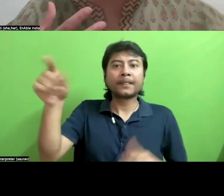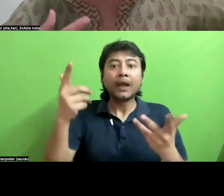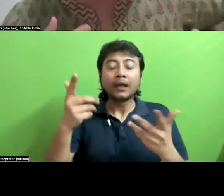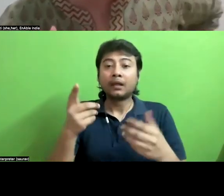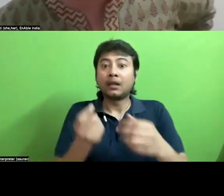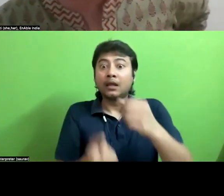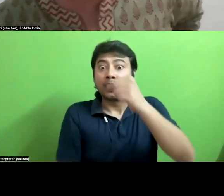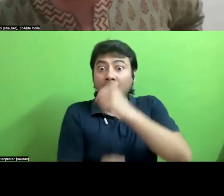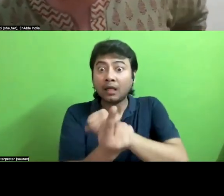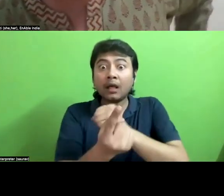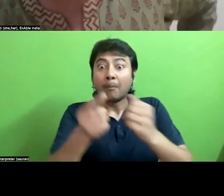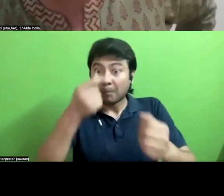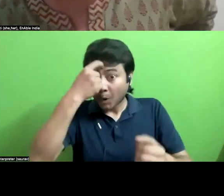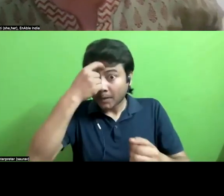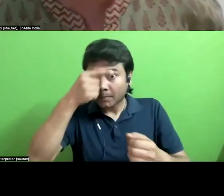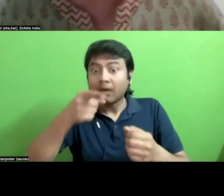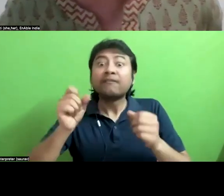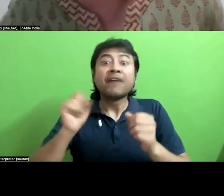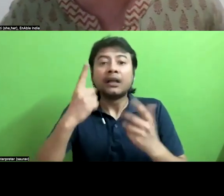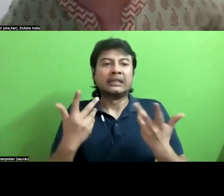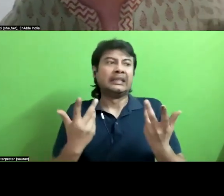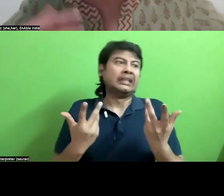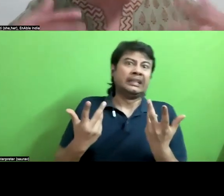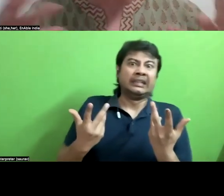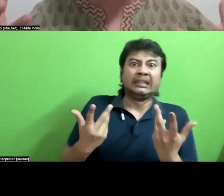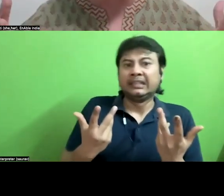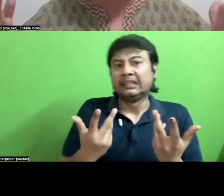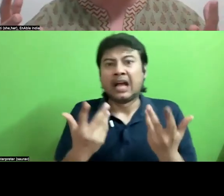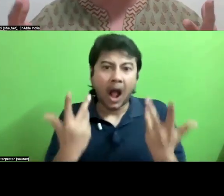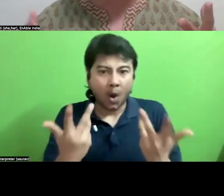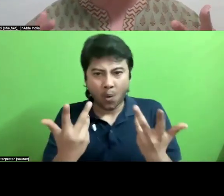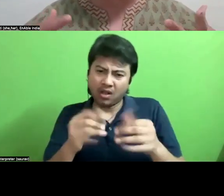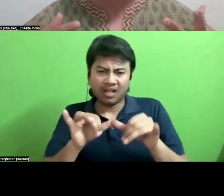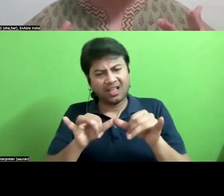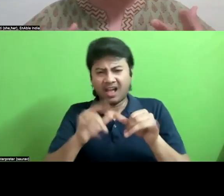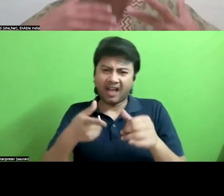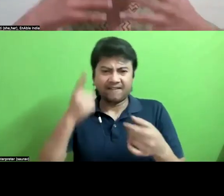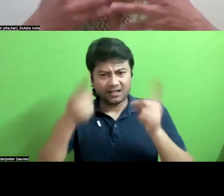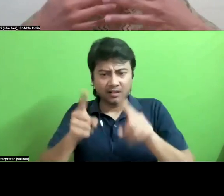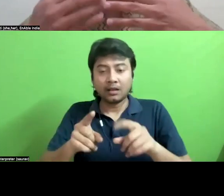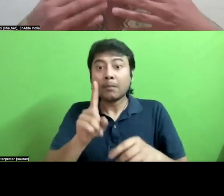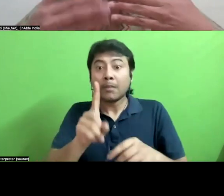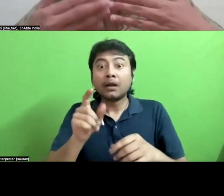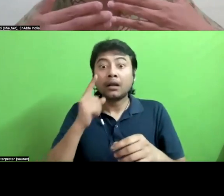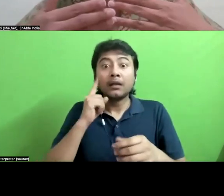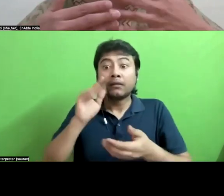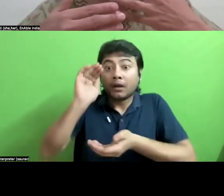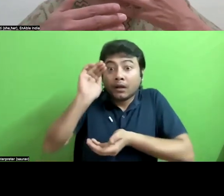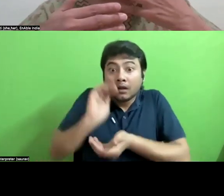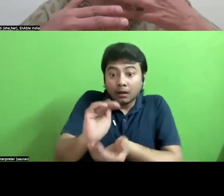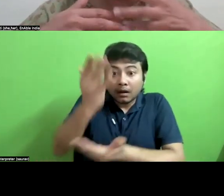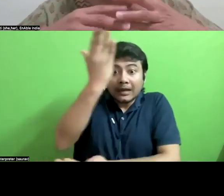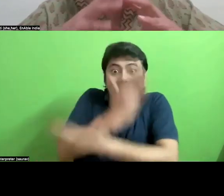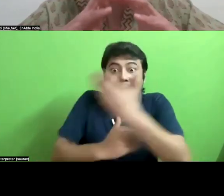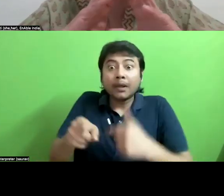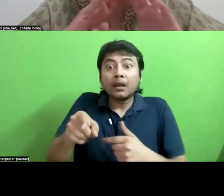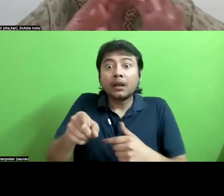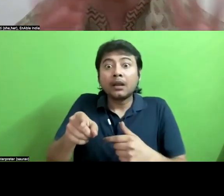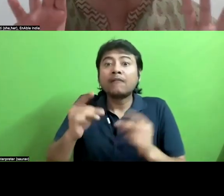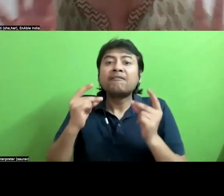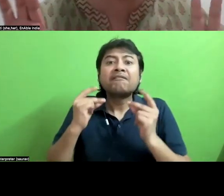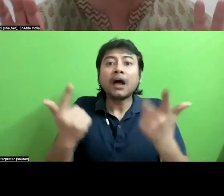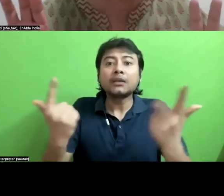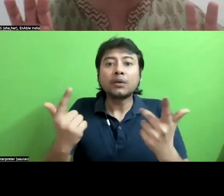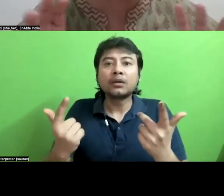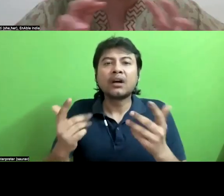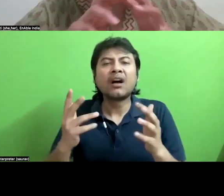it's disability, it gets converted to, oh my God, how will I live my life? Right? And that's what happens to a lot of people. So this is a